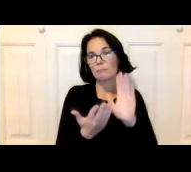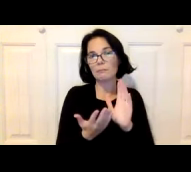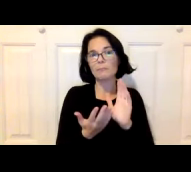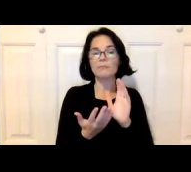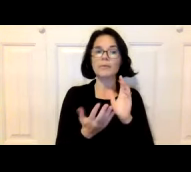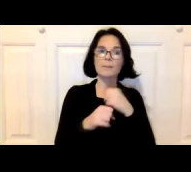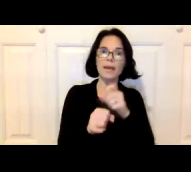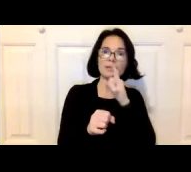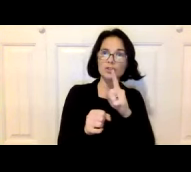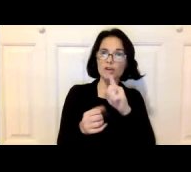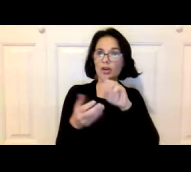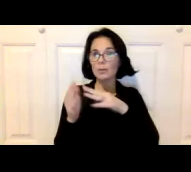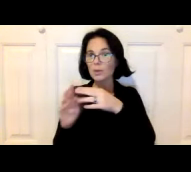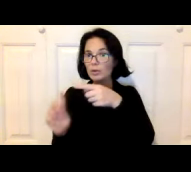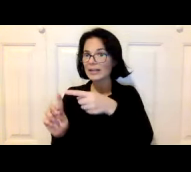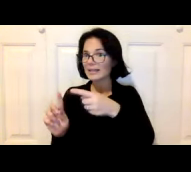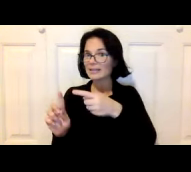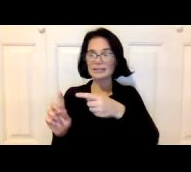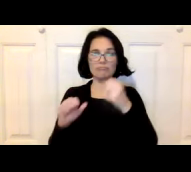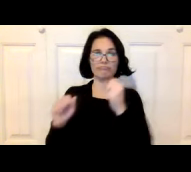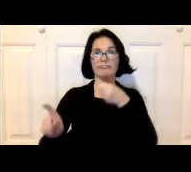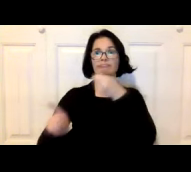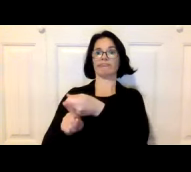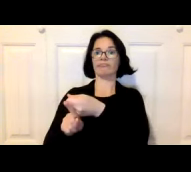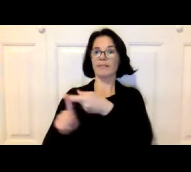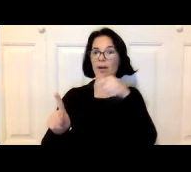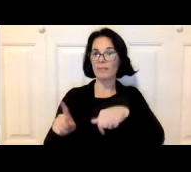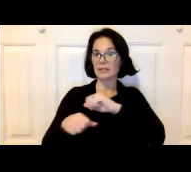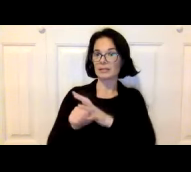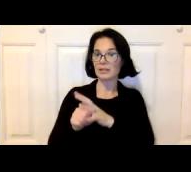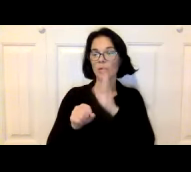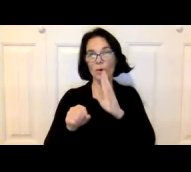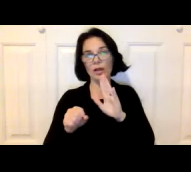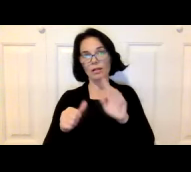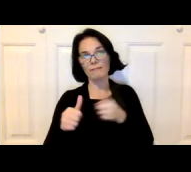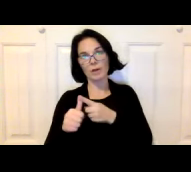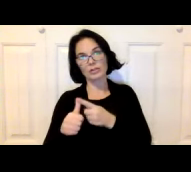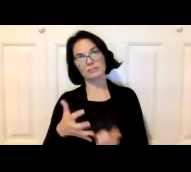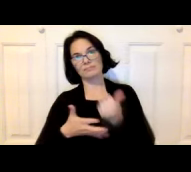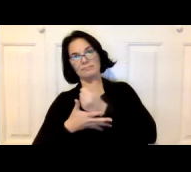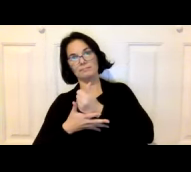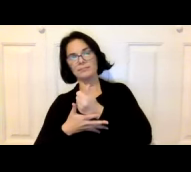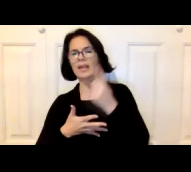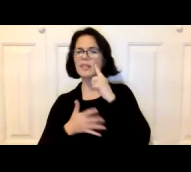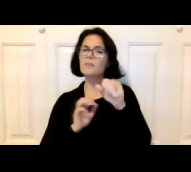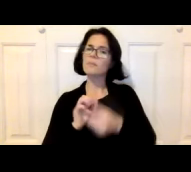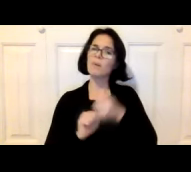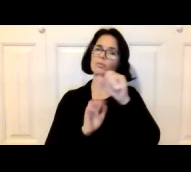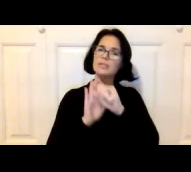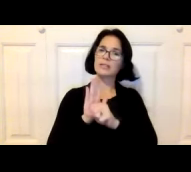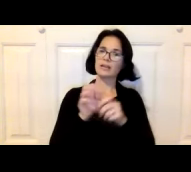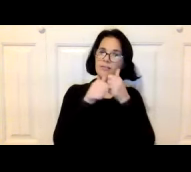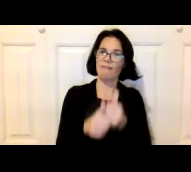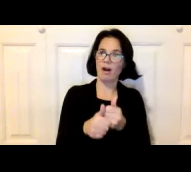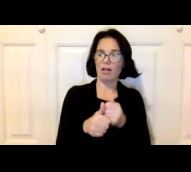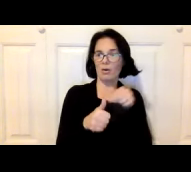are receiving it first. And I believe that most states and most counties are going to be following